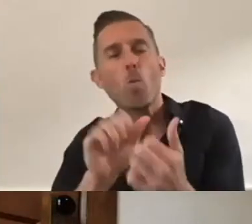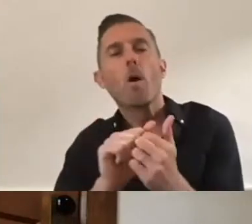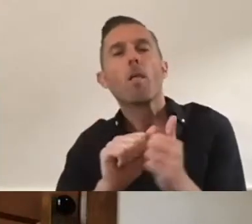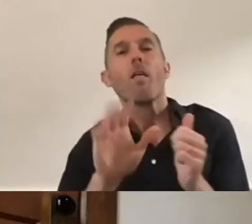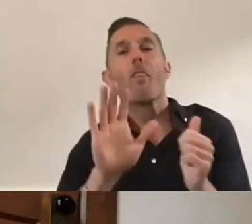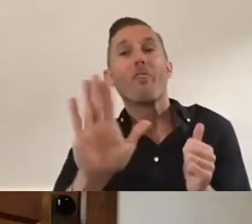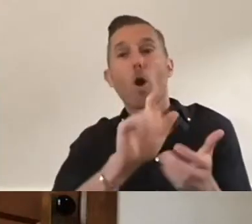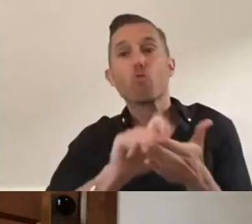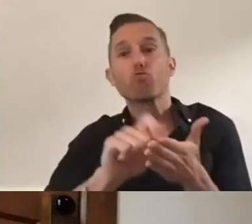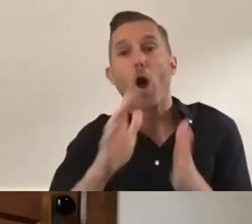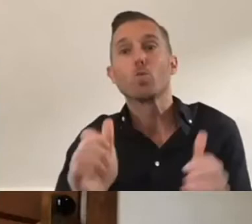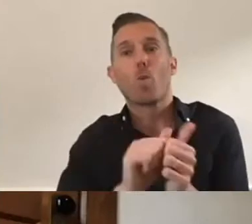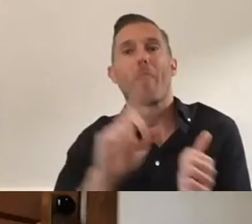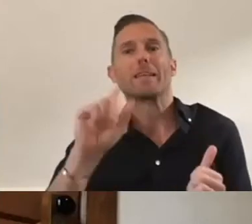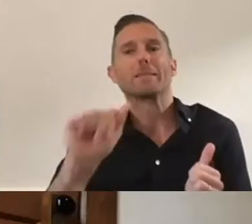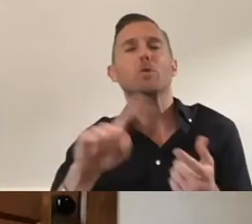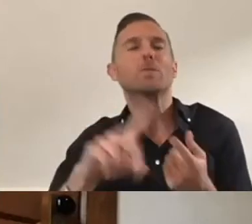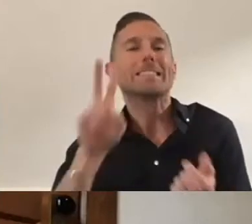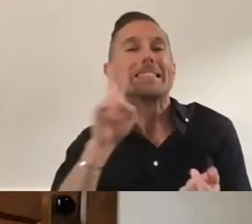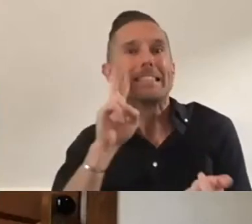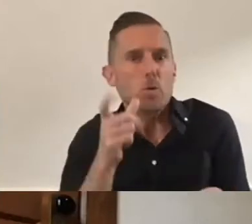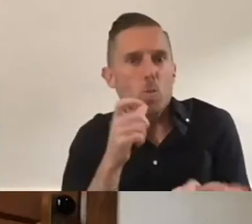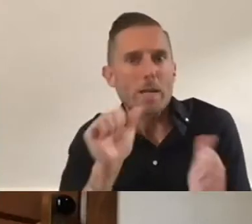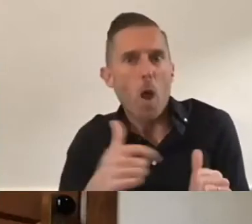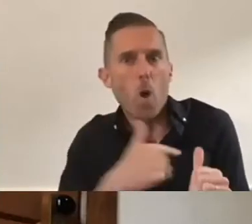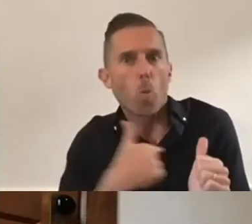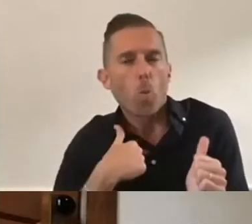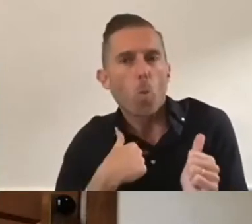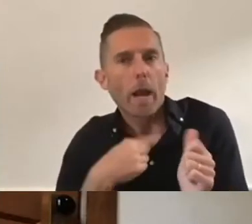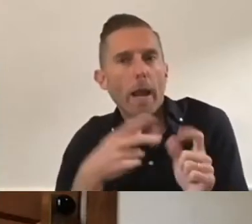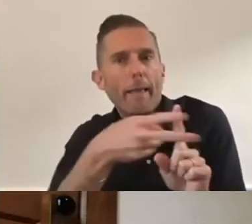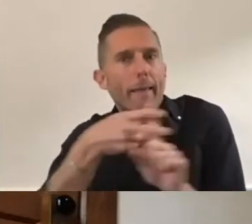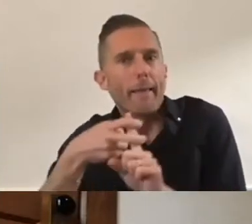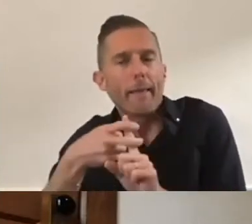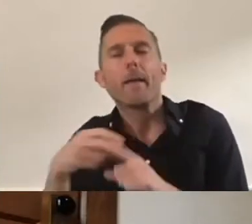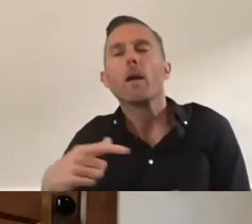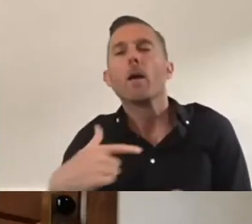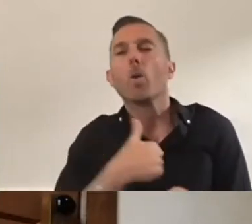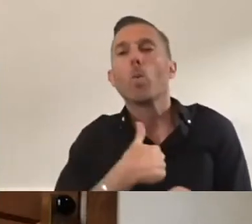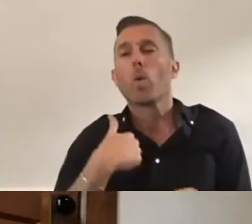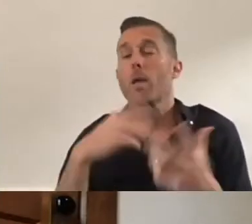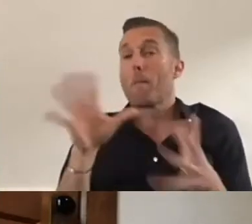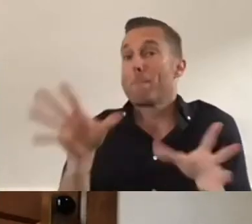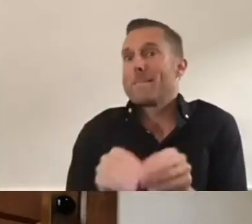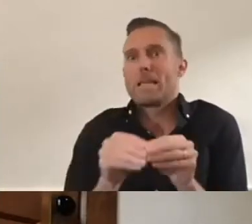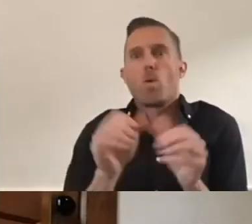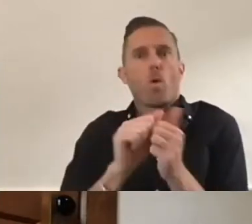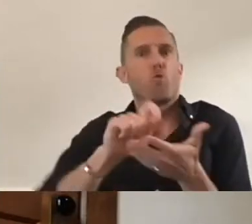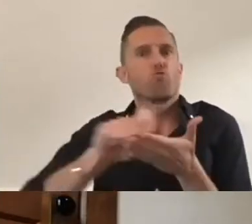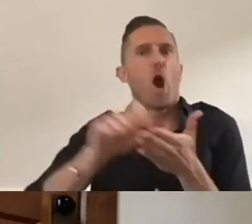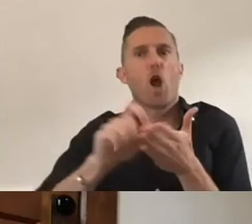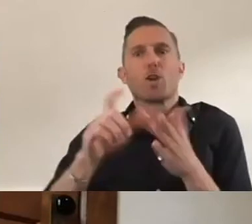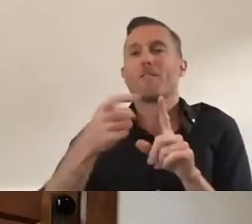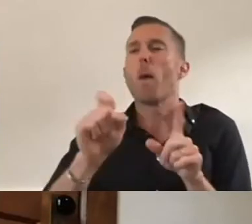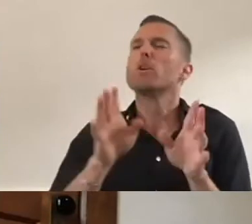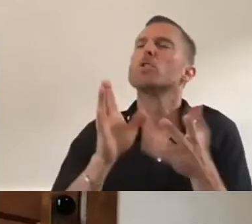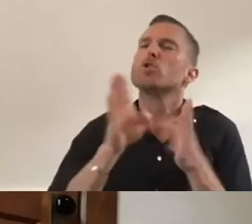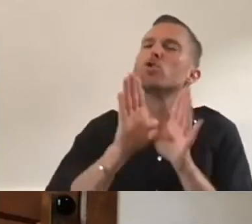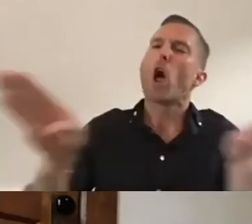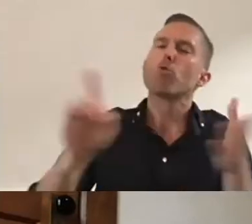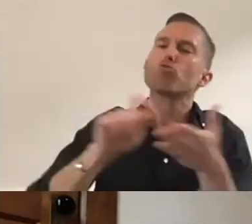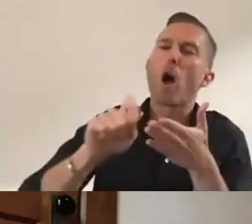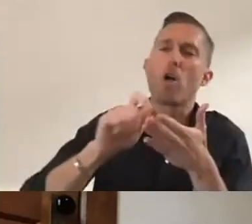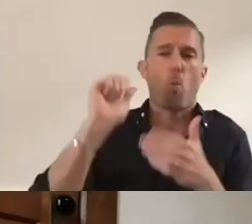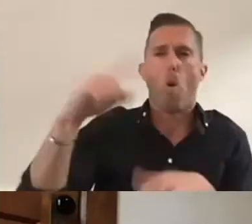disabilities and see who we can also tap into. We take general meetings with writers all the time, and then based on the needs of the network, we